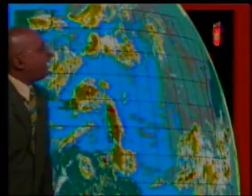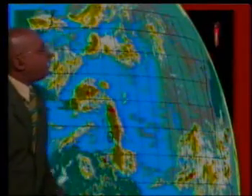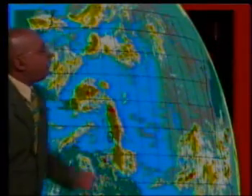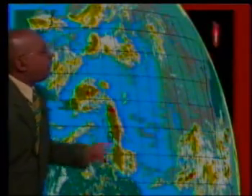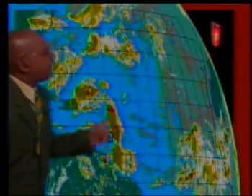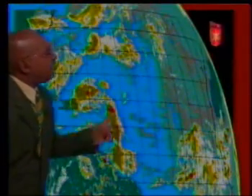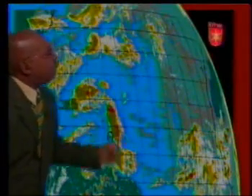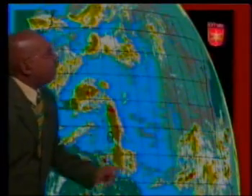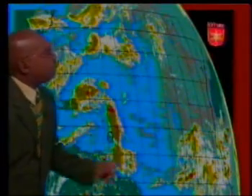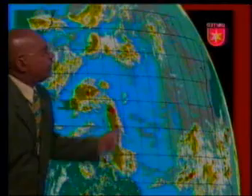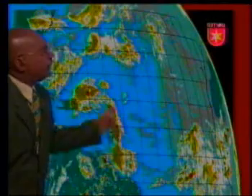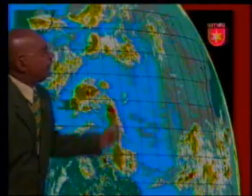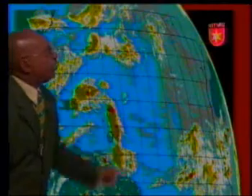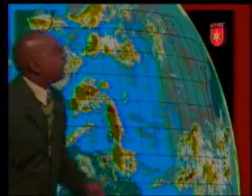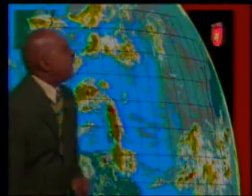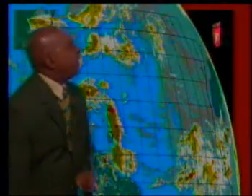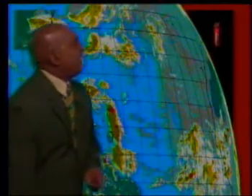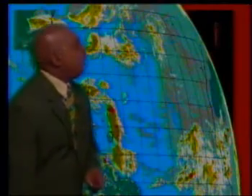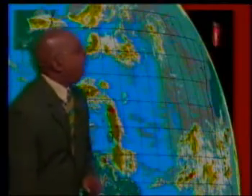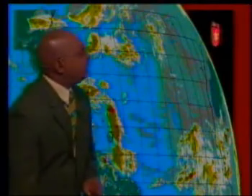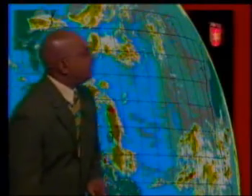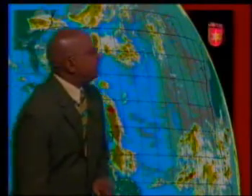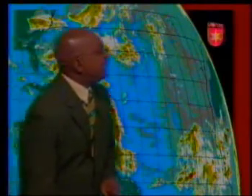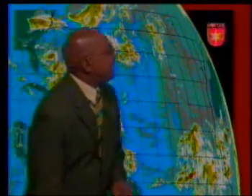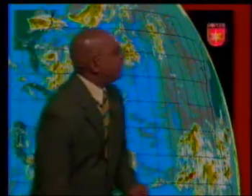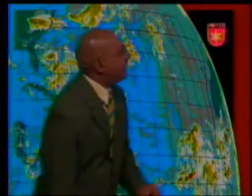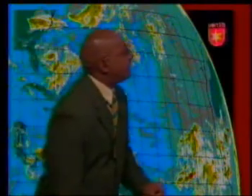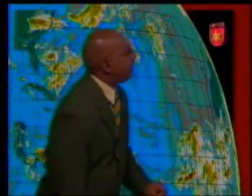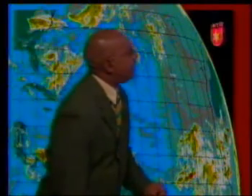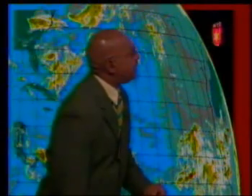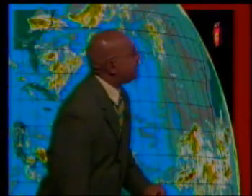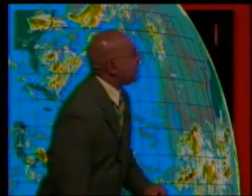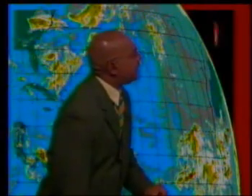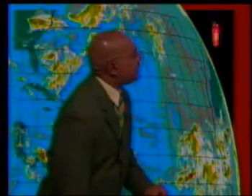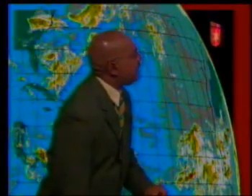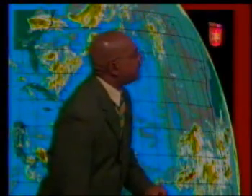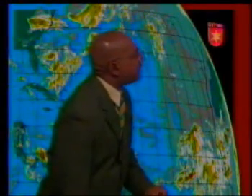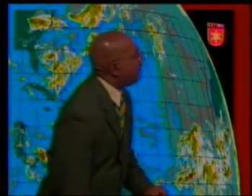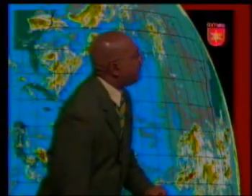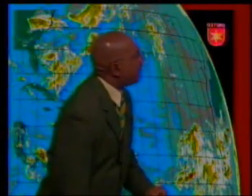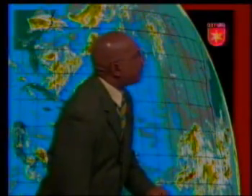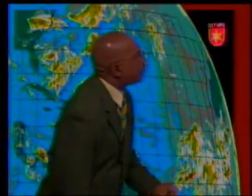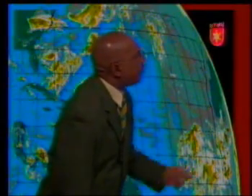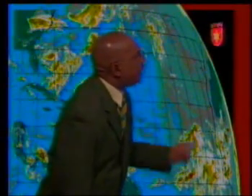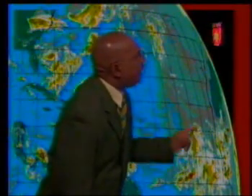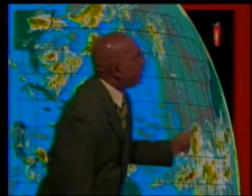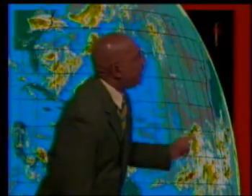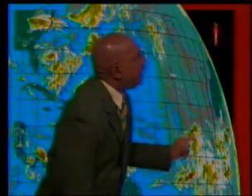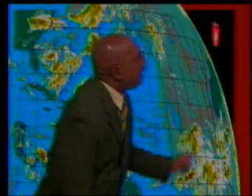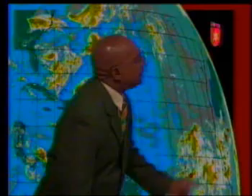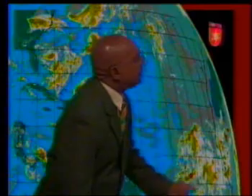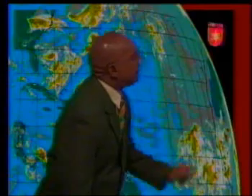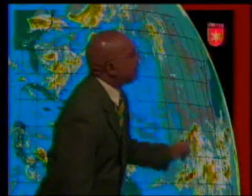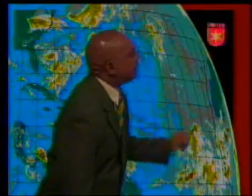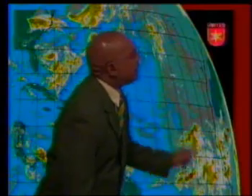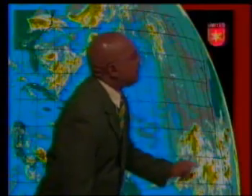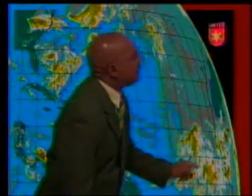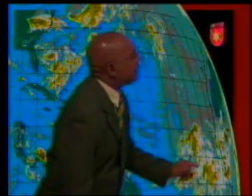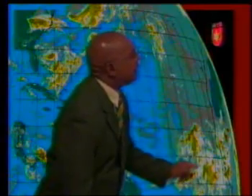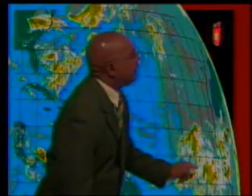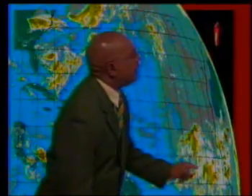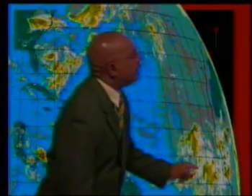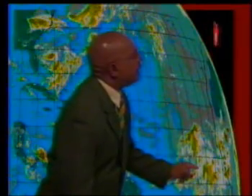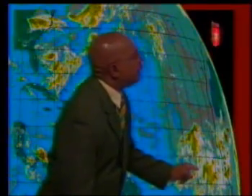tropical wave, Barbados and the island chain around here. That wave is being categorized as a quite vigorous tropical wave in the vicinity of